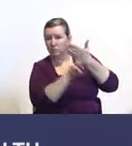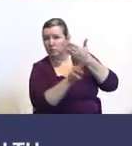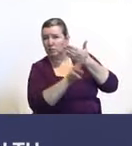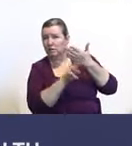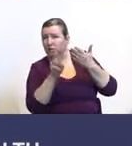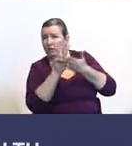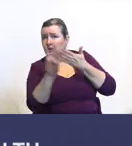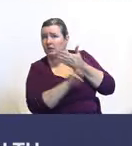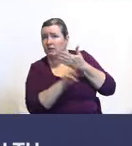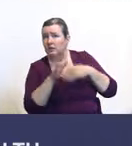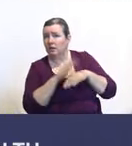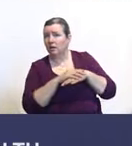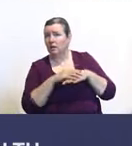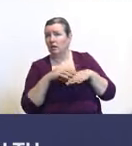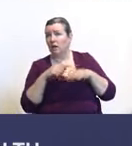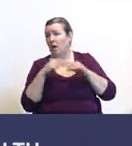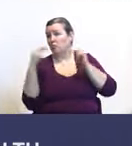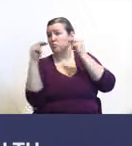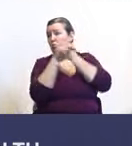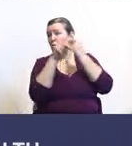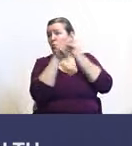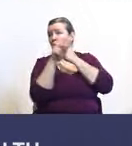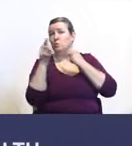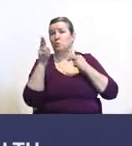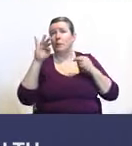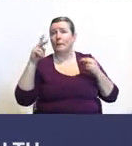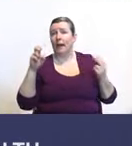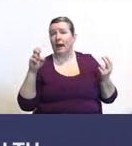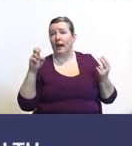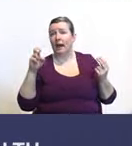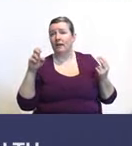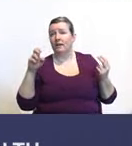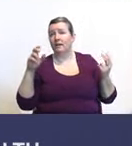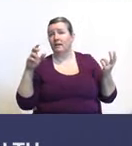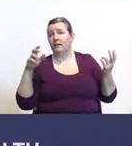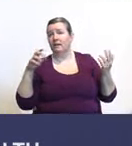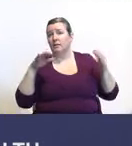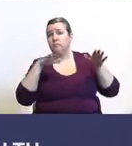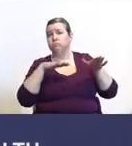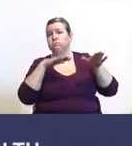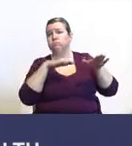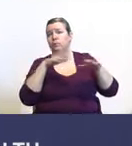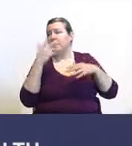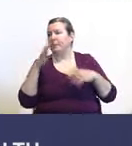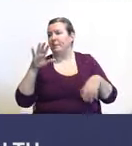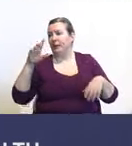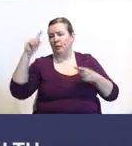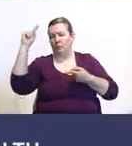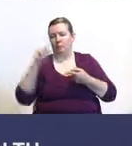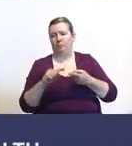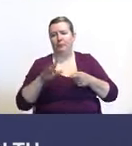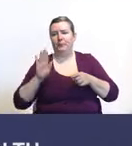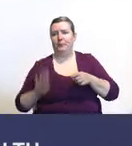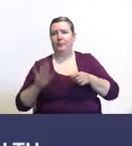on the turnpike of 5 or 10 miles an hour, or any other roadway for that matter,